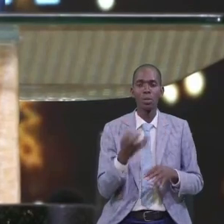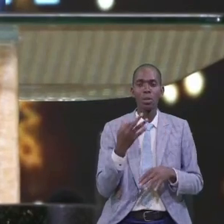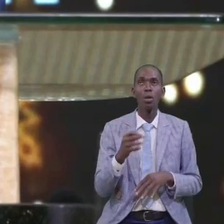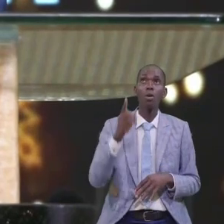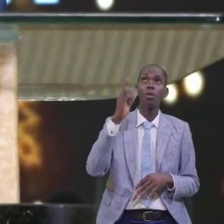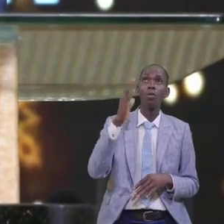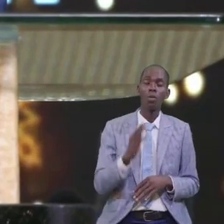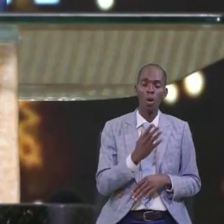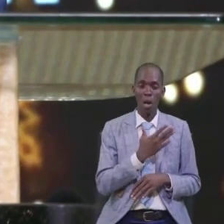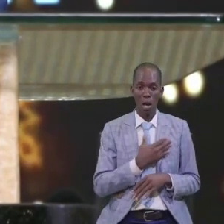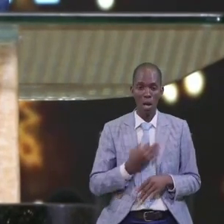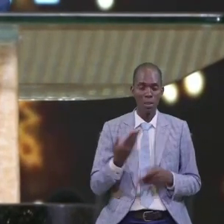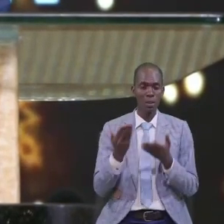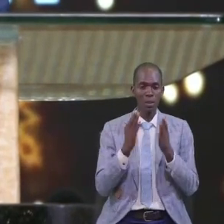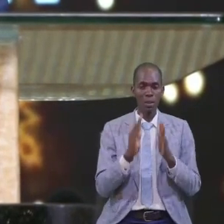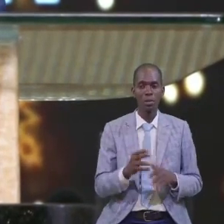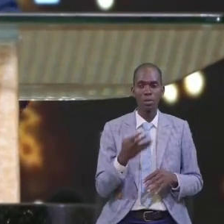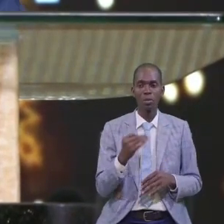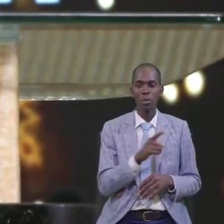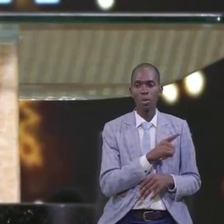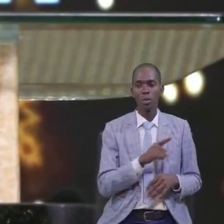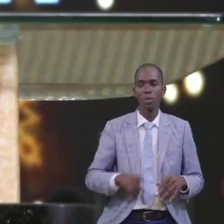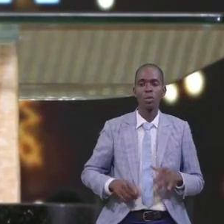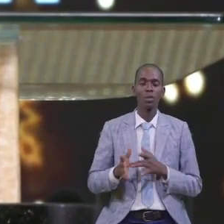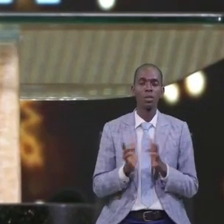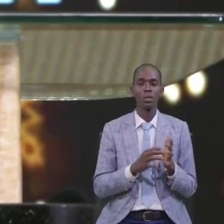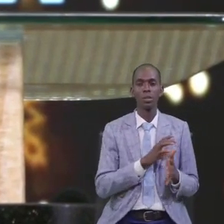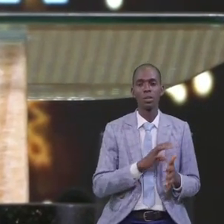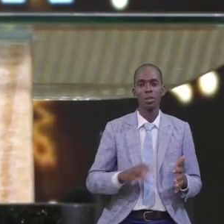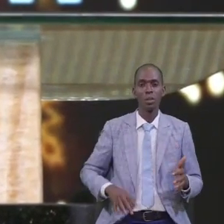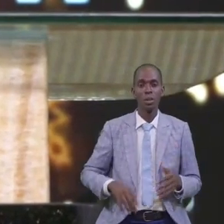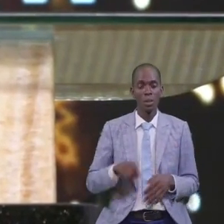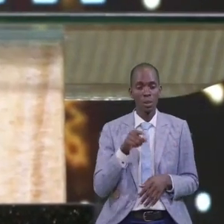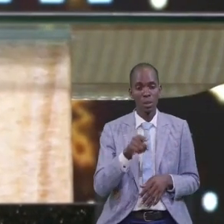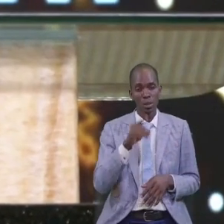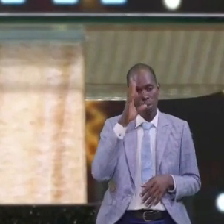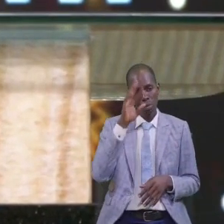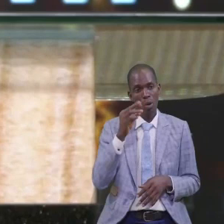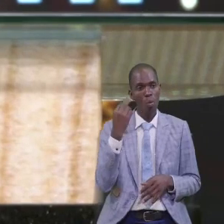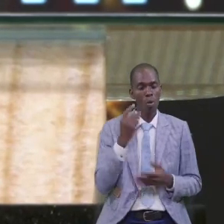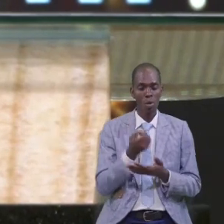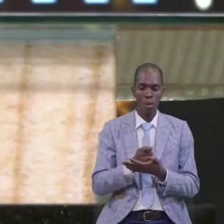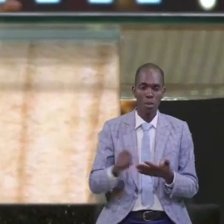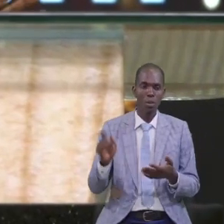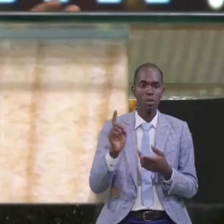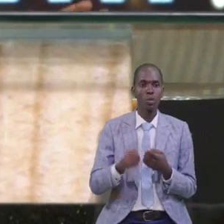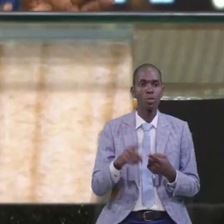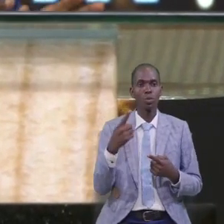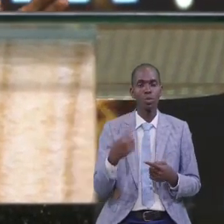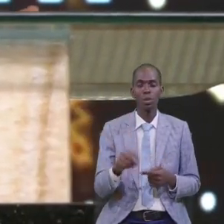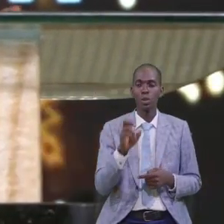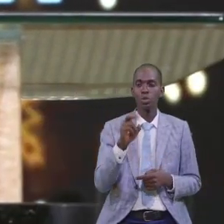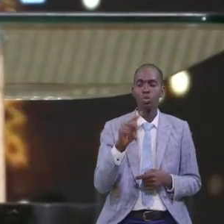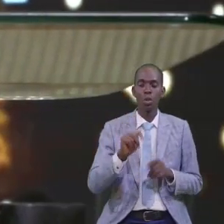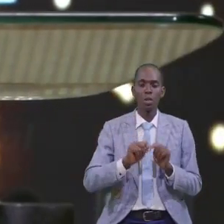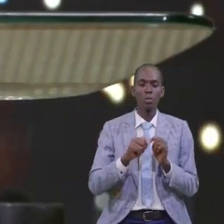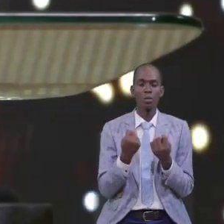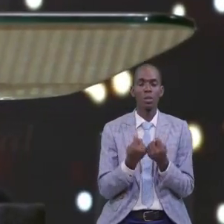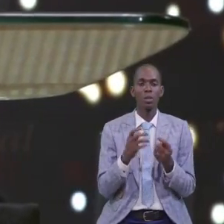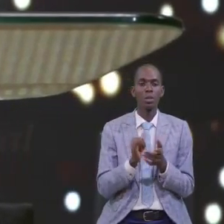a servant of the Lord Jesus Christ. He was writing to the 12 tribes. Christ that were scattered